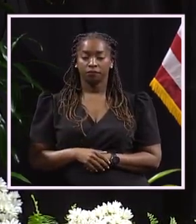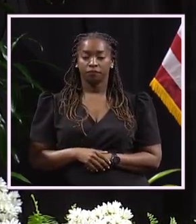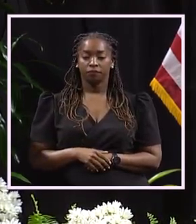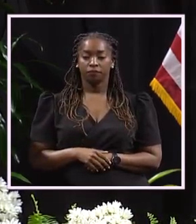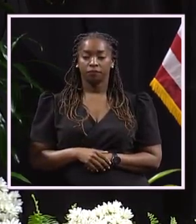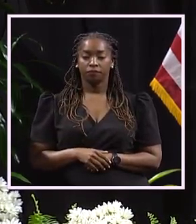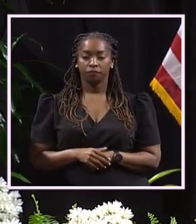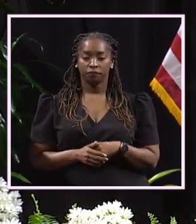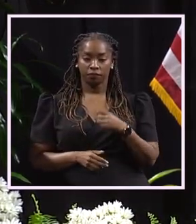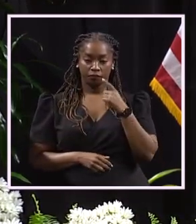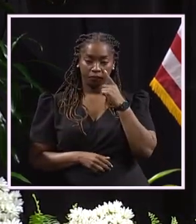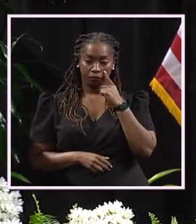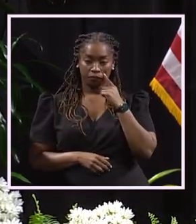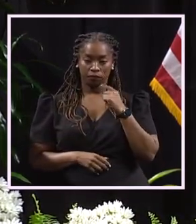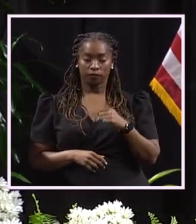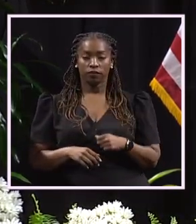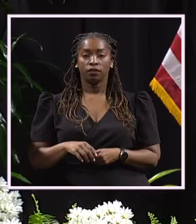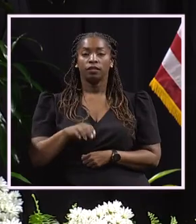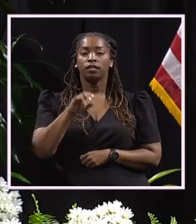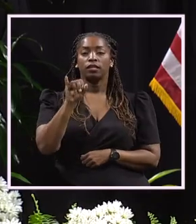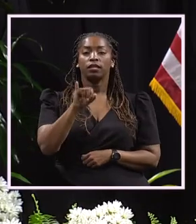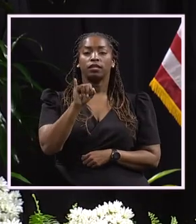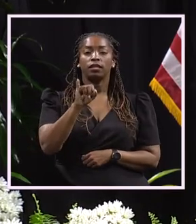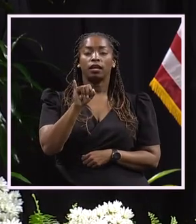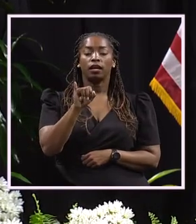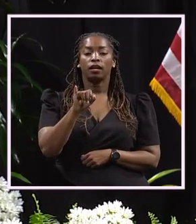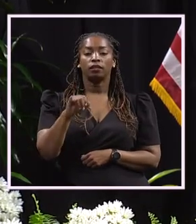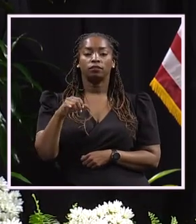Shivan Srivaj Kurl.